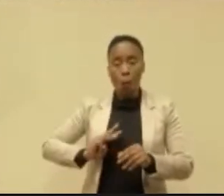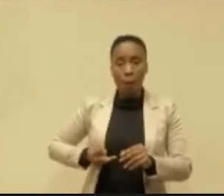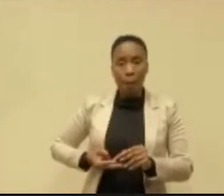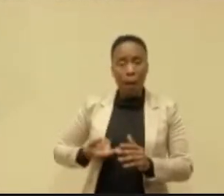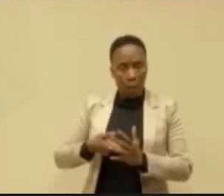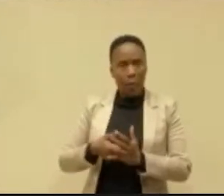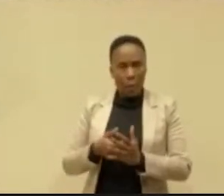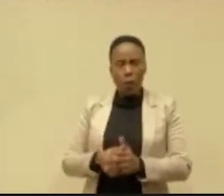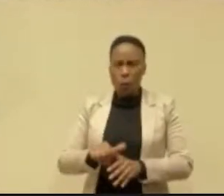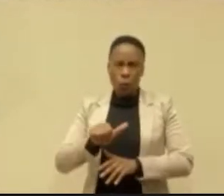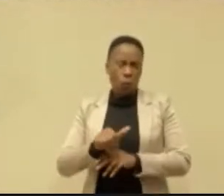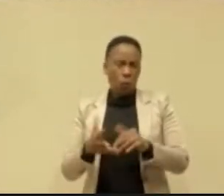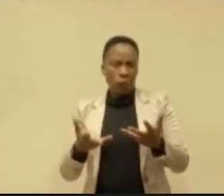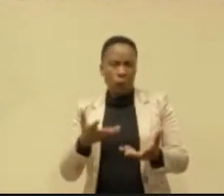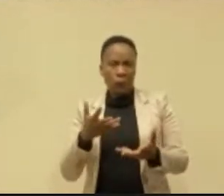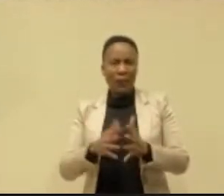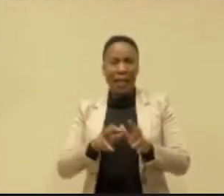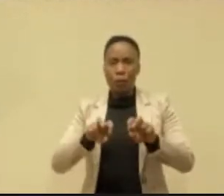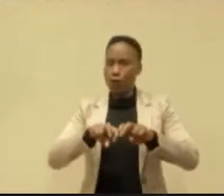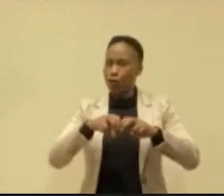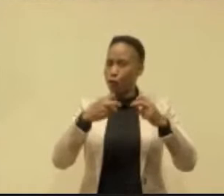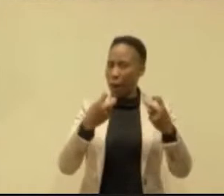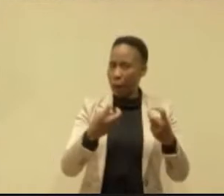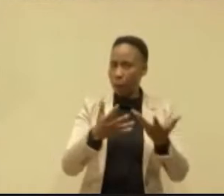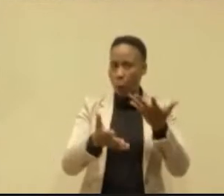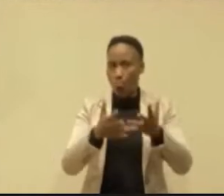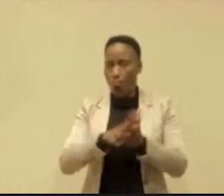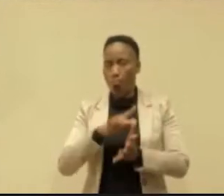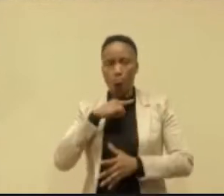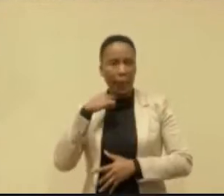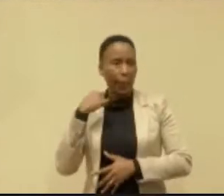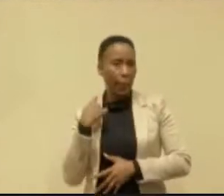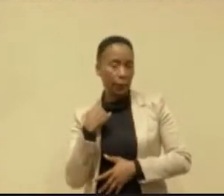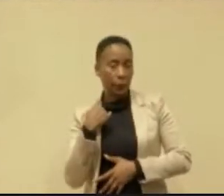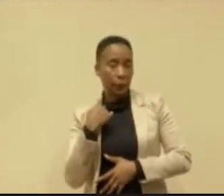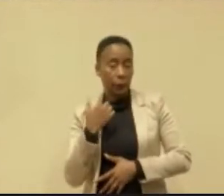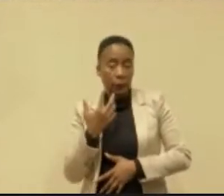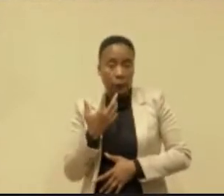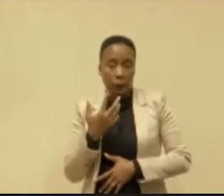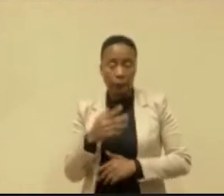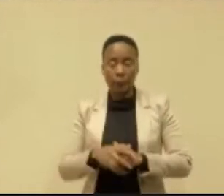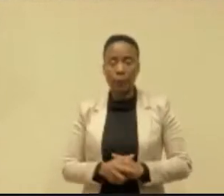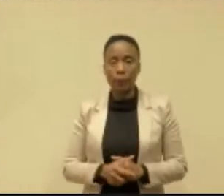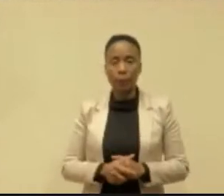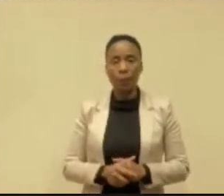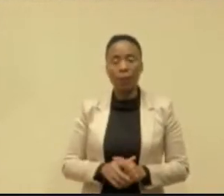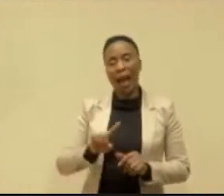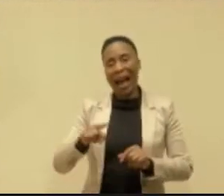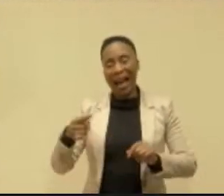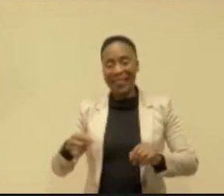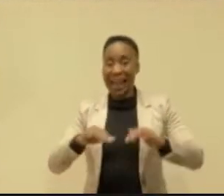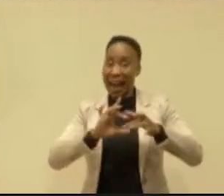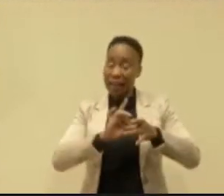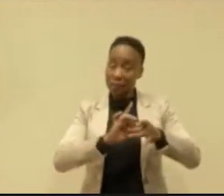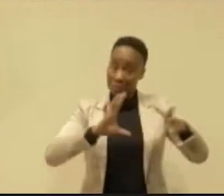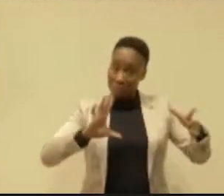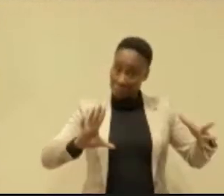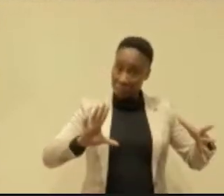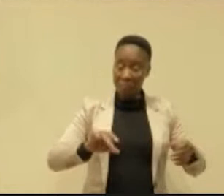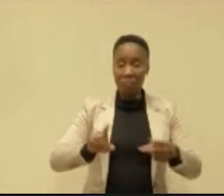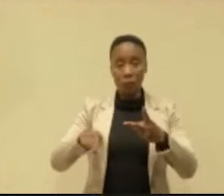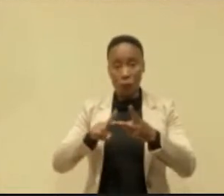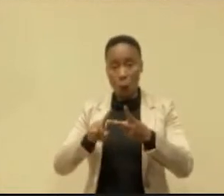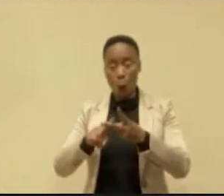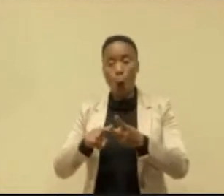of old being raped or killed and other separated and divorced